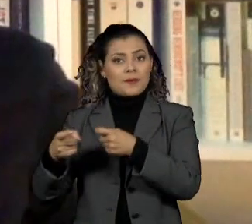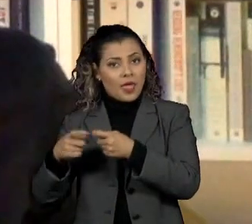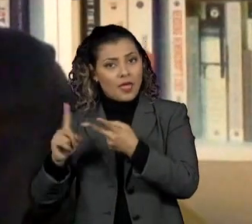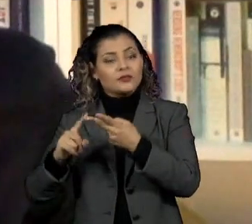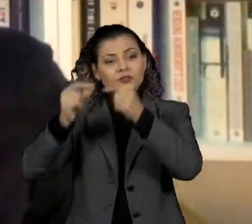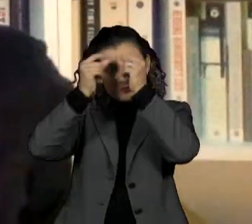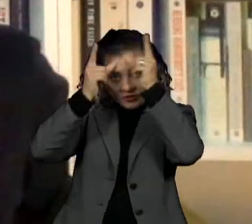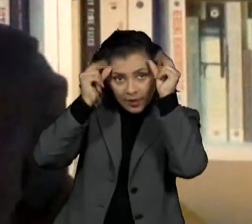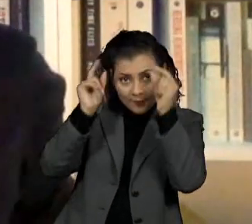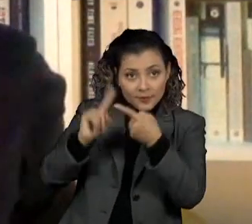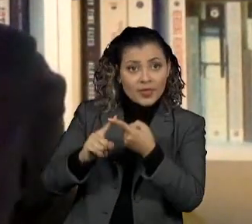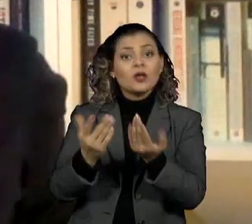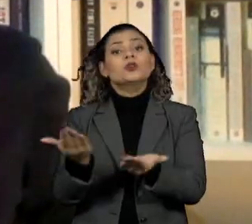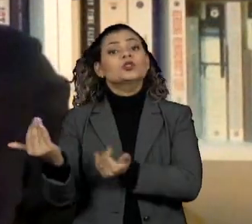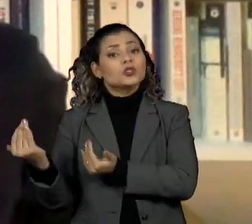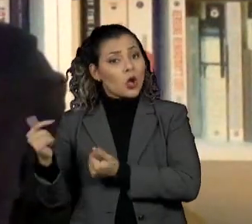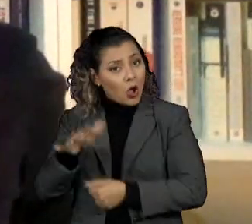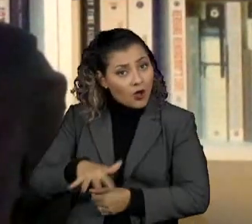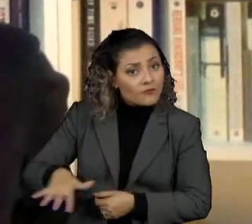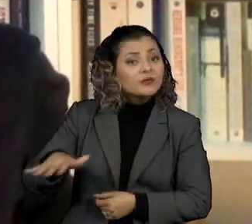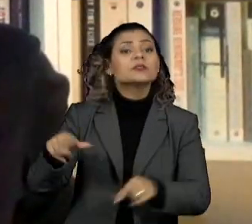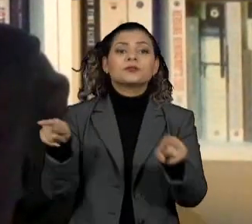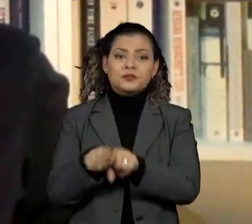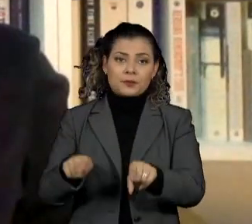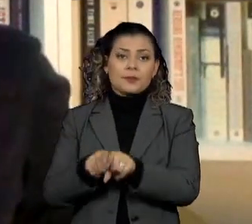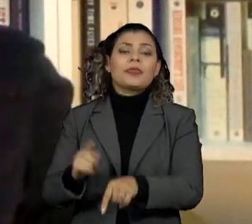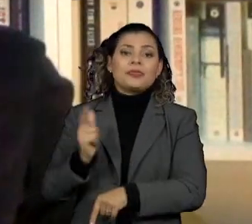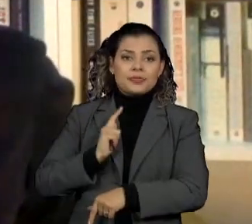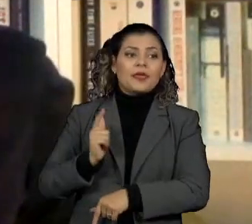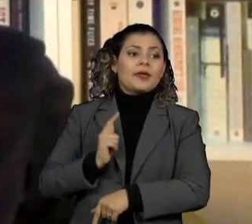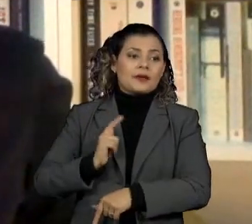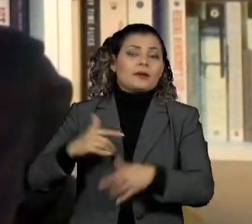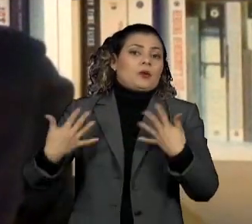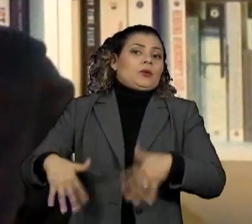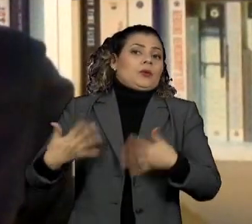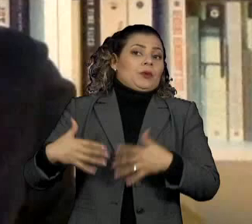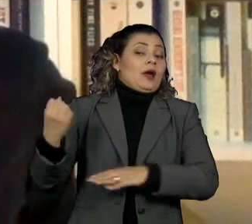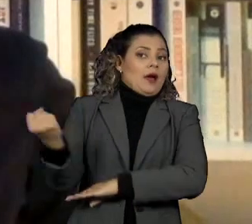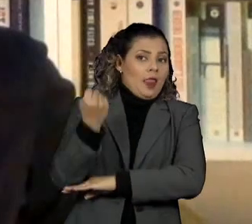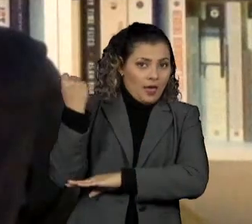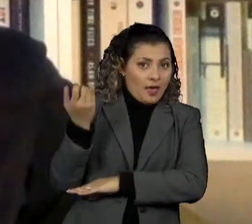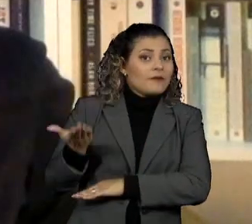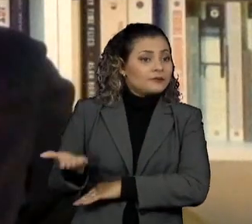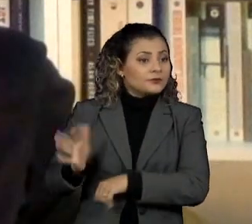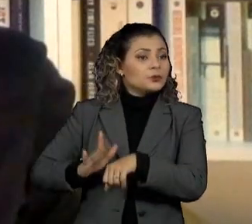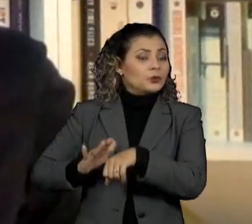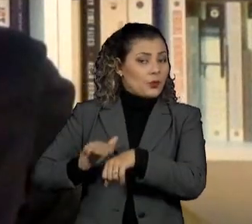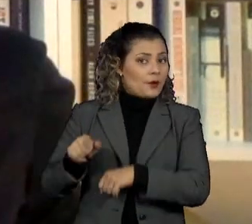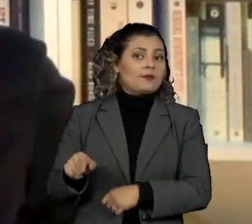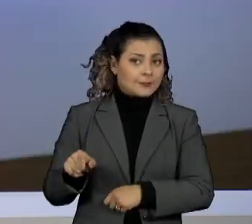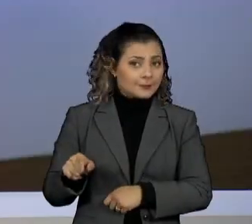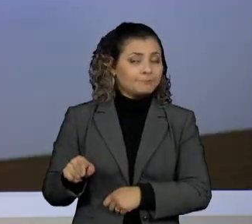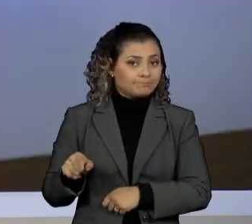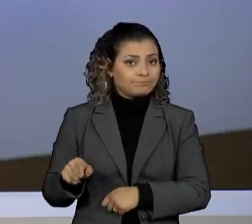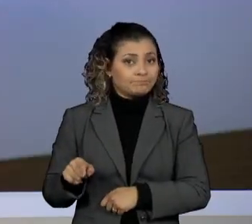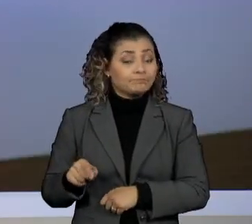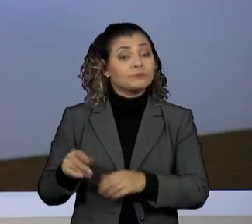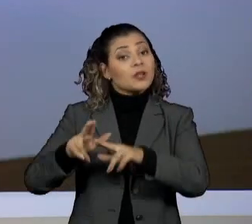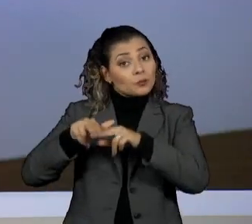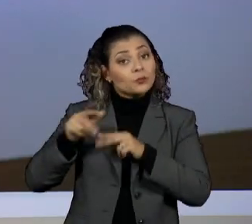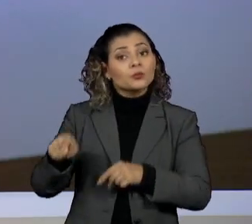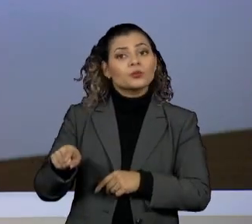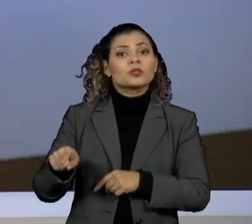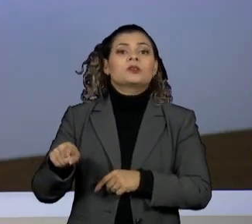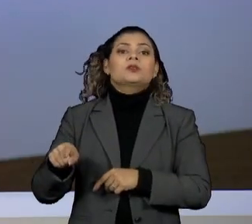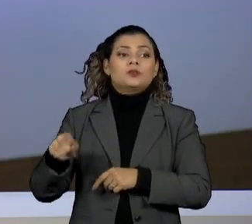even young doctors and nurses, are succumbing or have succumbed to a very severe variant of the disease. Now, is not